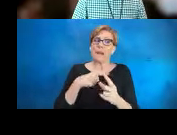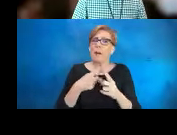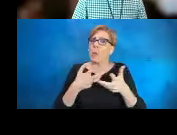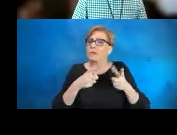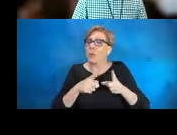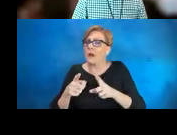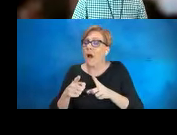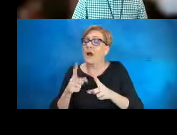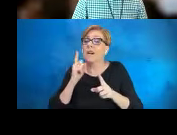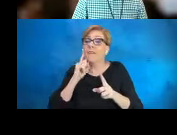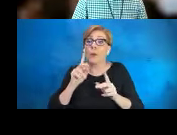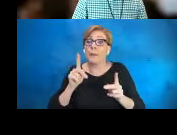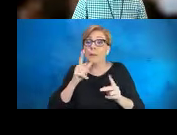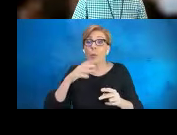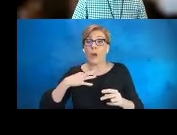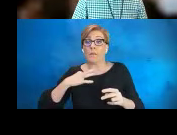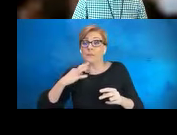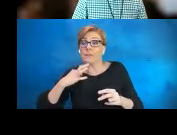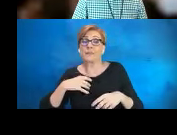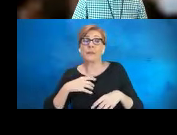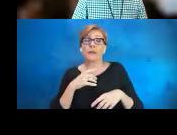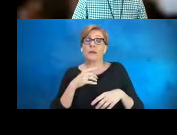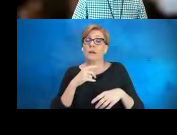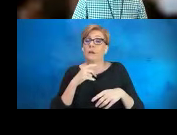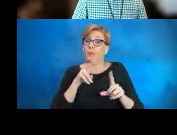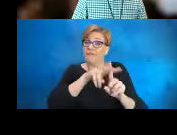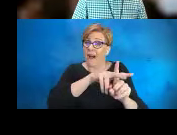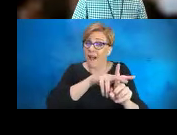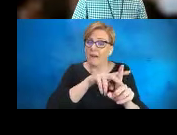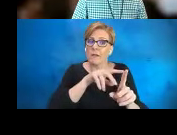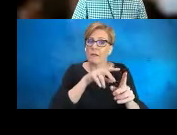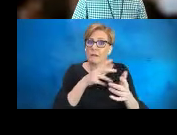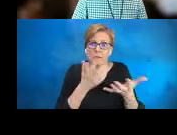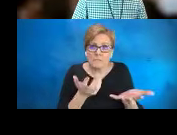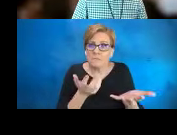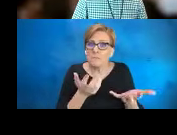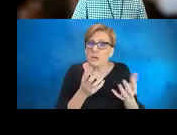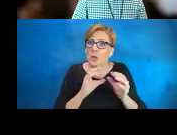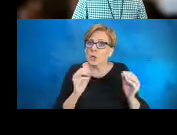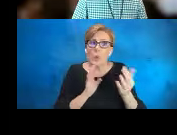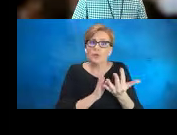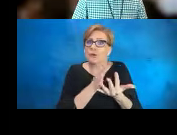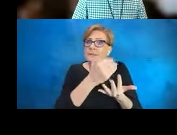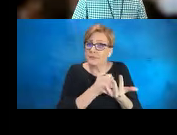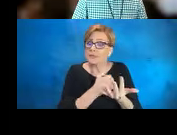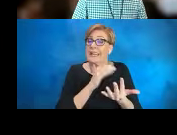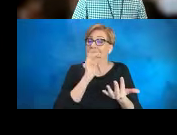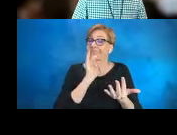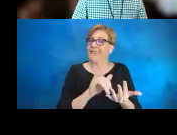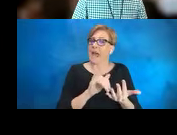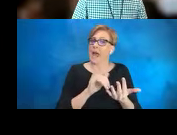for claimants and for those who represent them. So that inspired this research project. Slide,